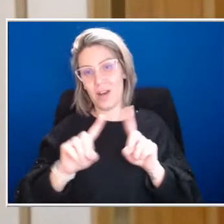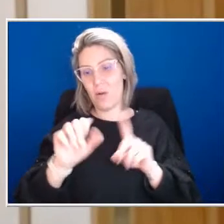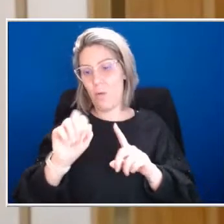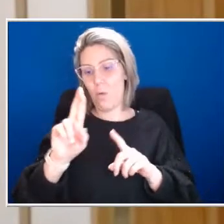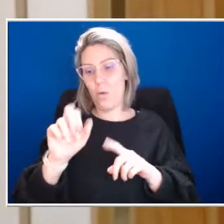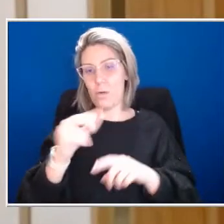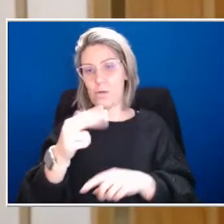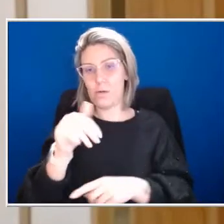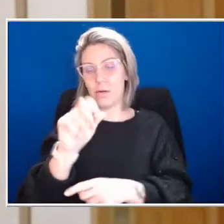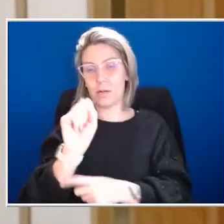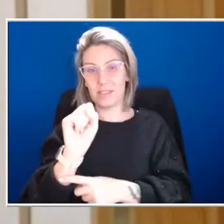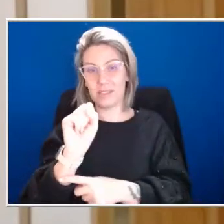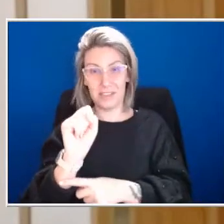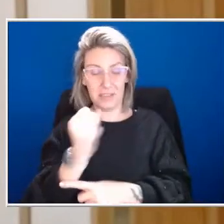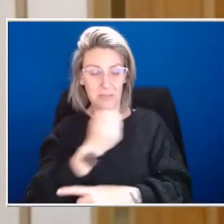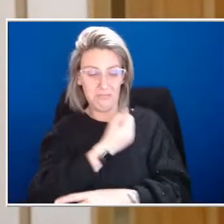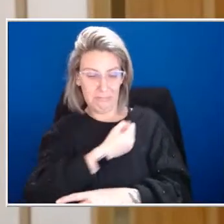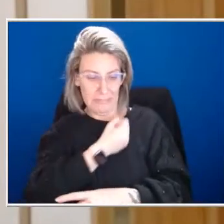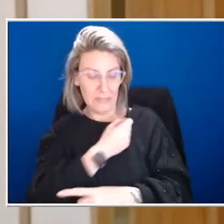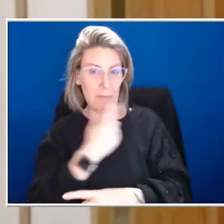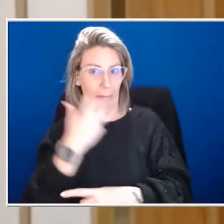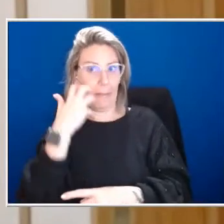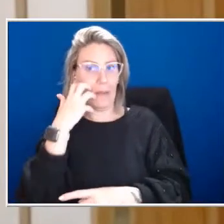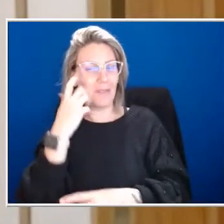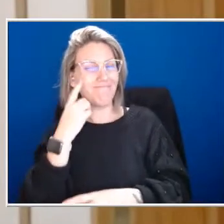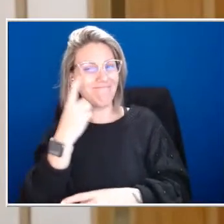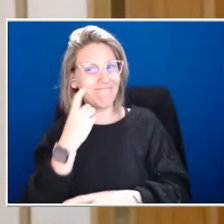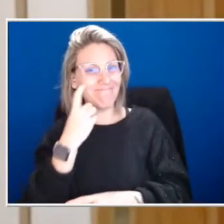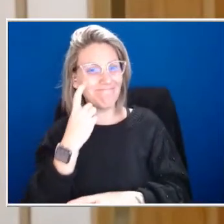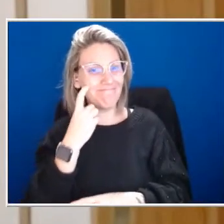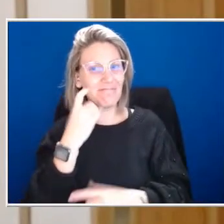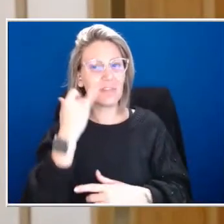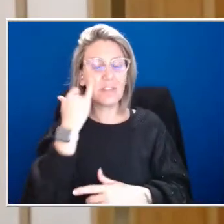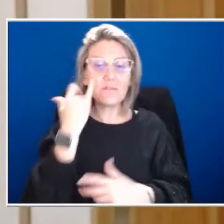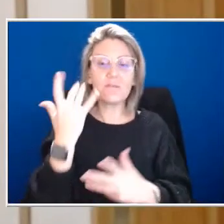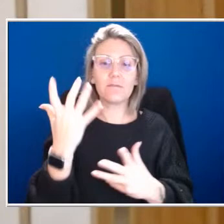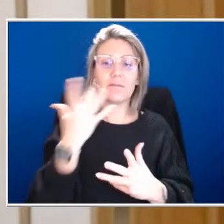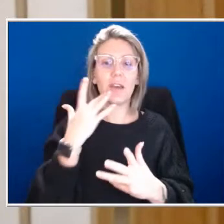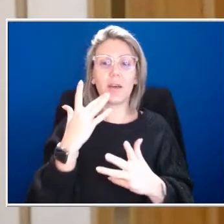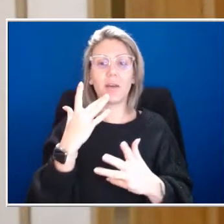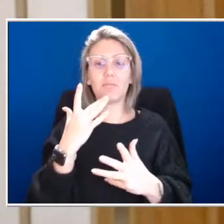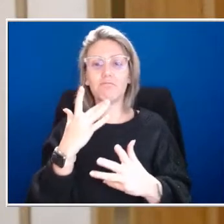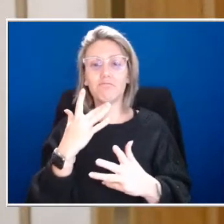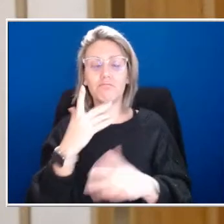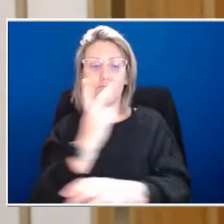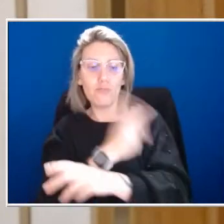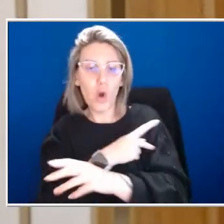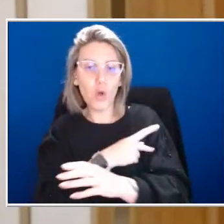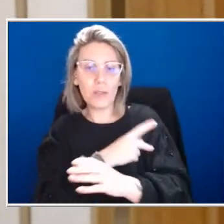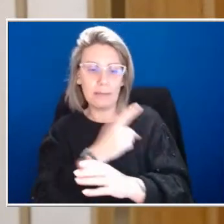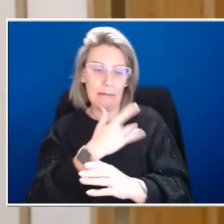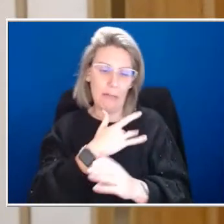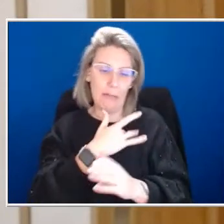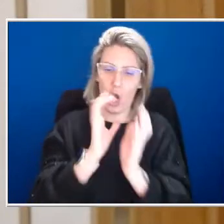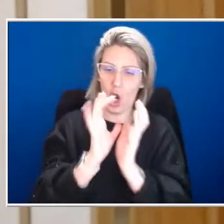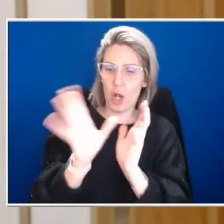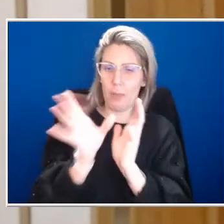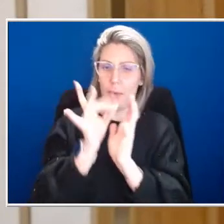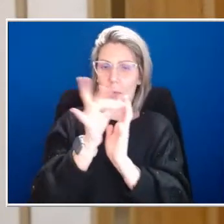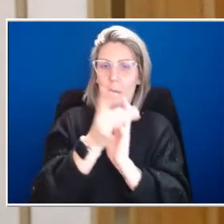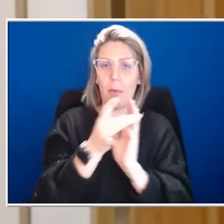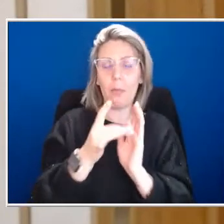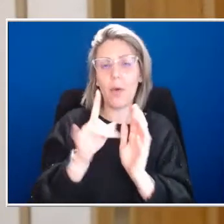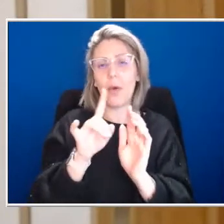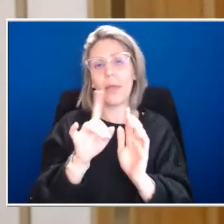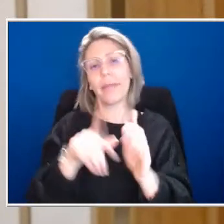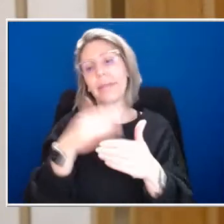looked very thick. And I was suspicious, is he building up this protein from the bone marrow? So our next step was to do